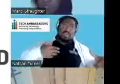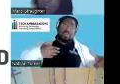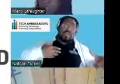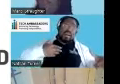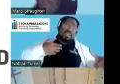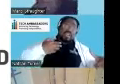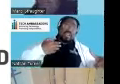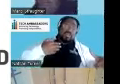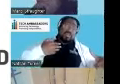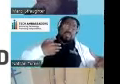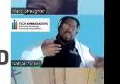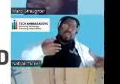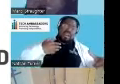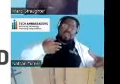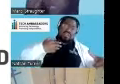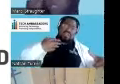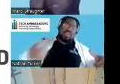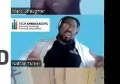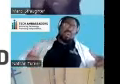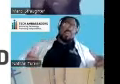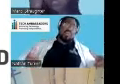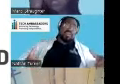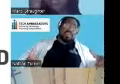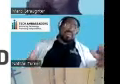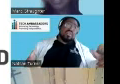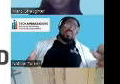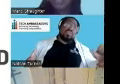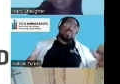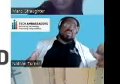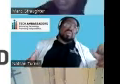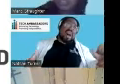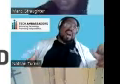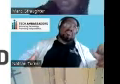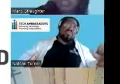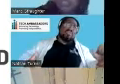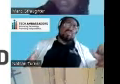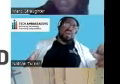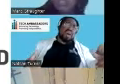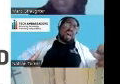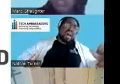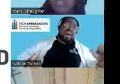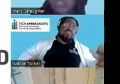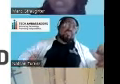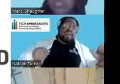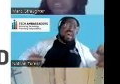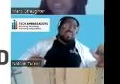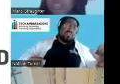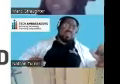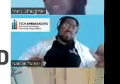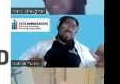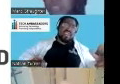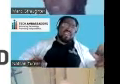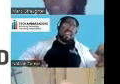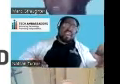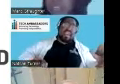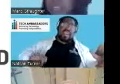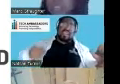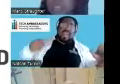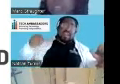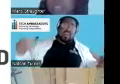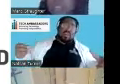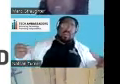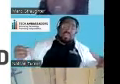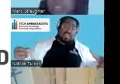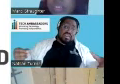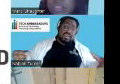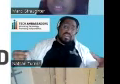another token to get that multi-factor code, so that you have to have your password and